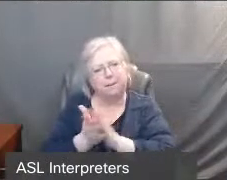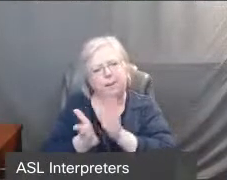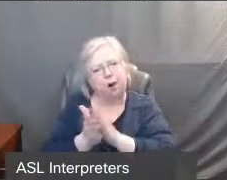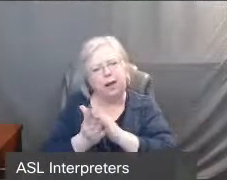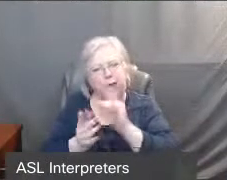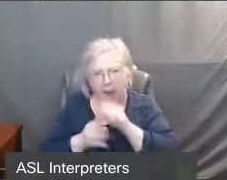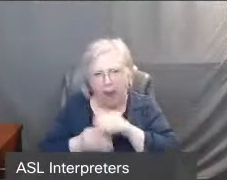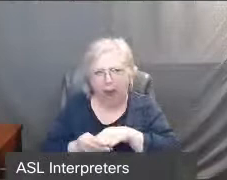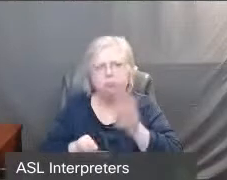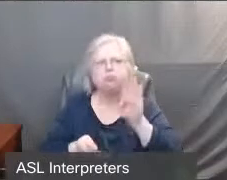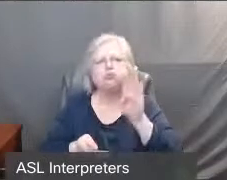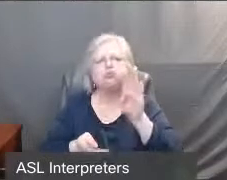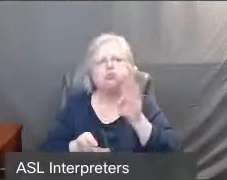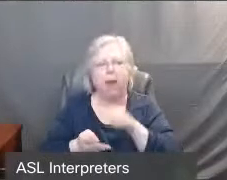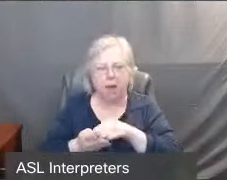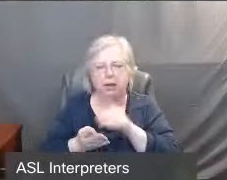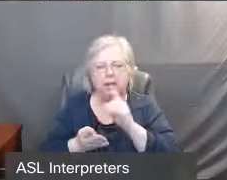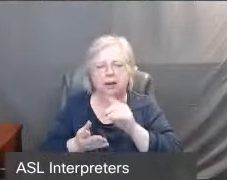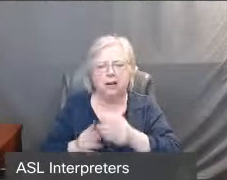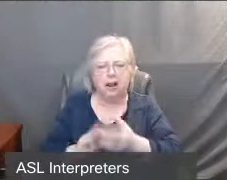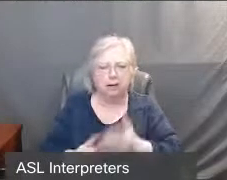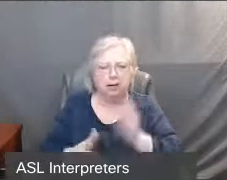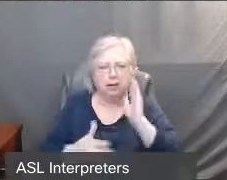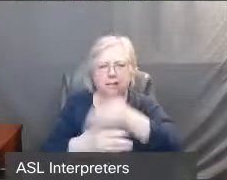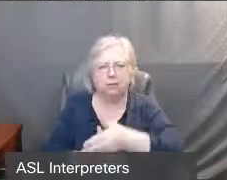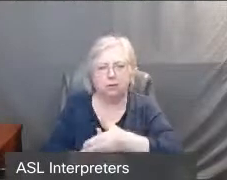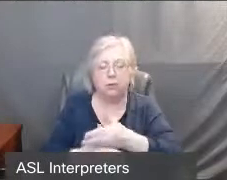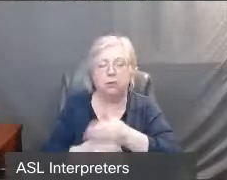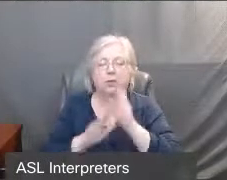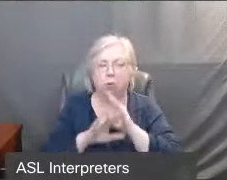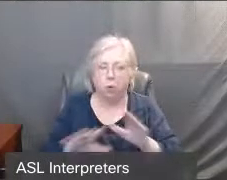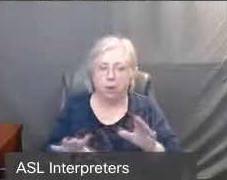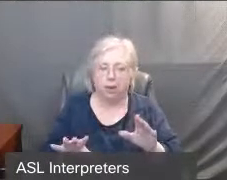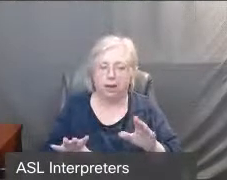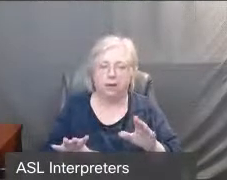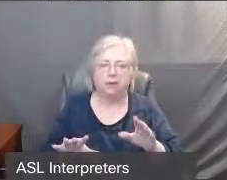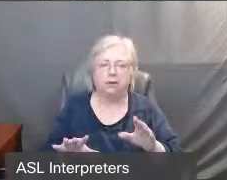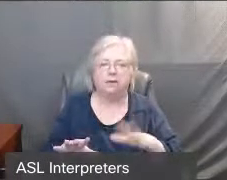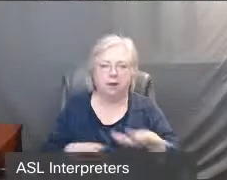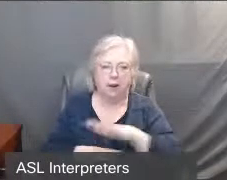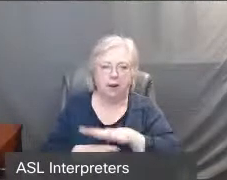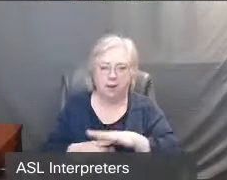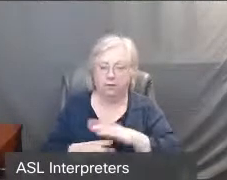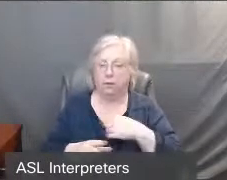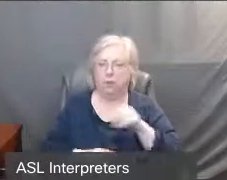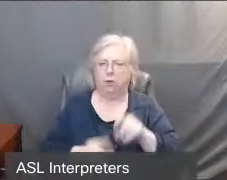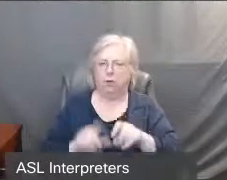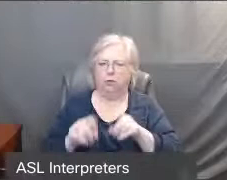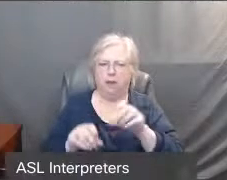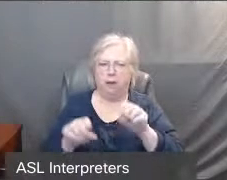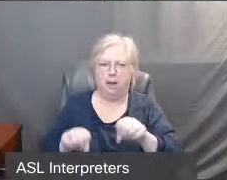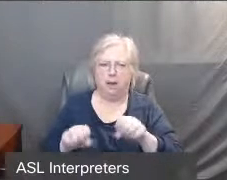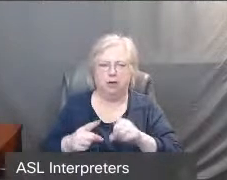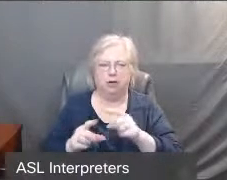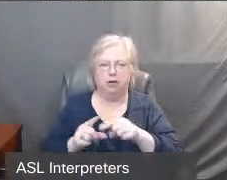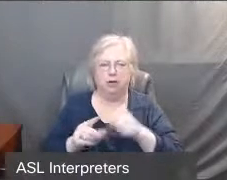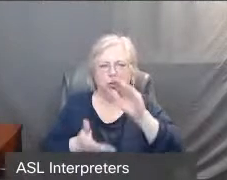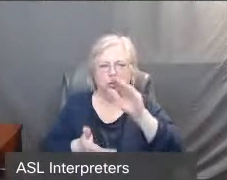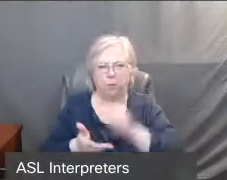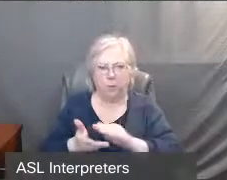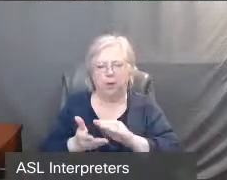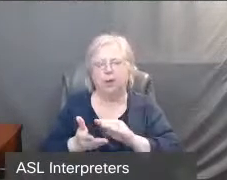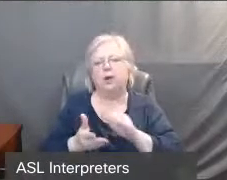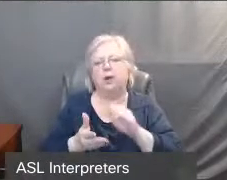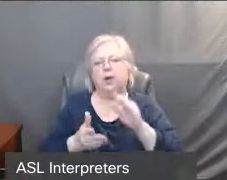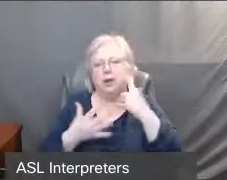shall disturb the reasonable and quiet of the person. We question the ability to soundproof 7820